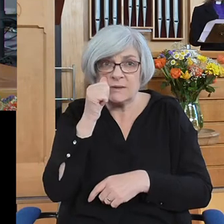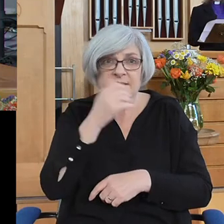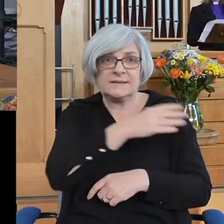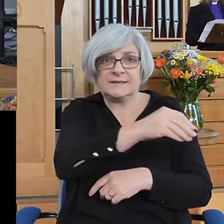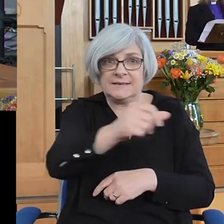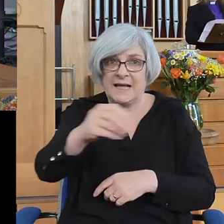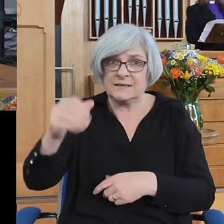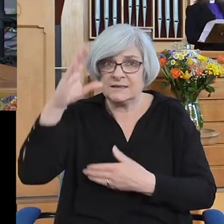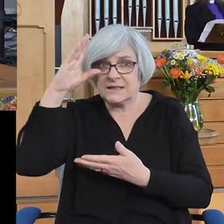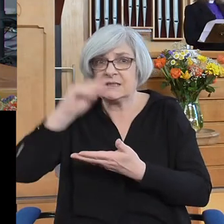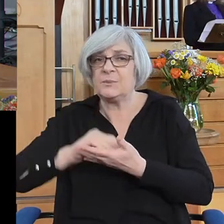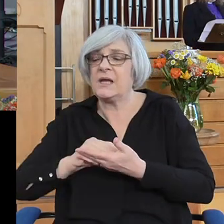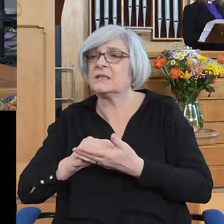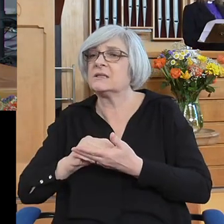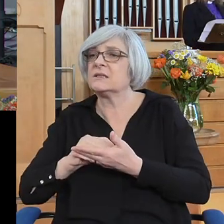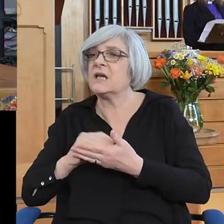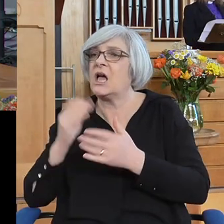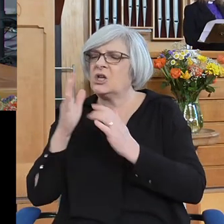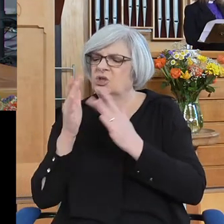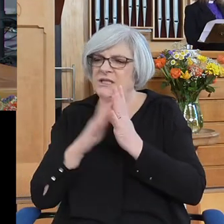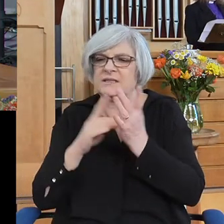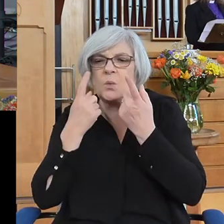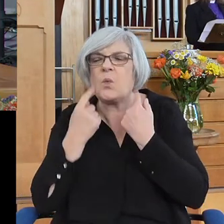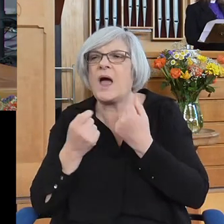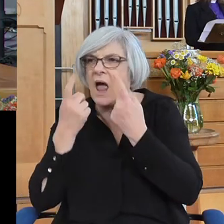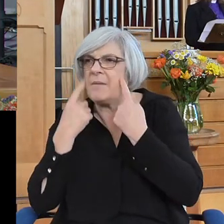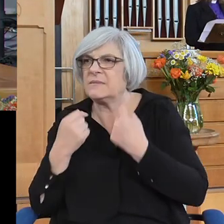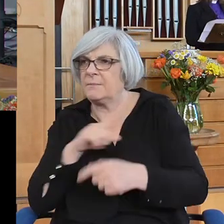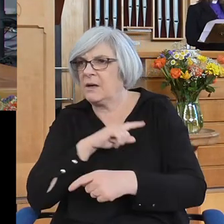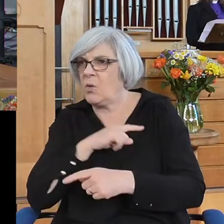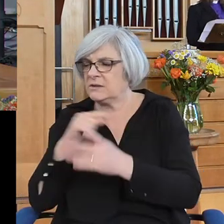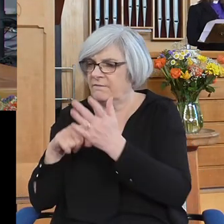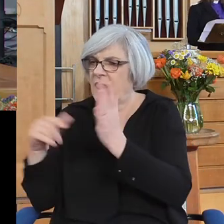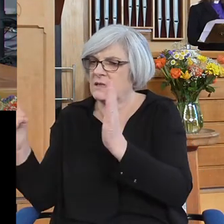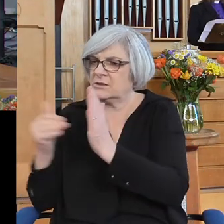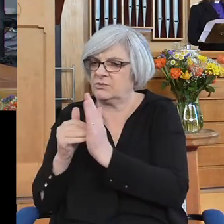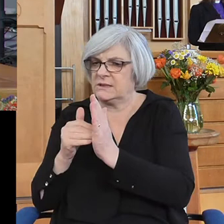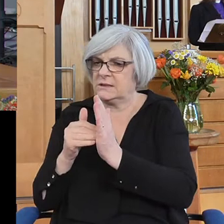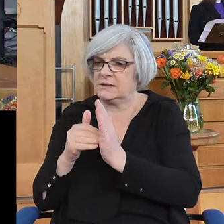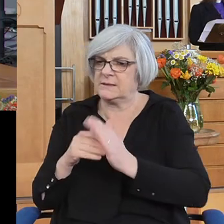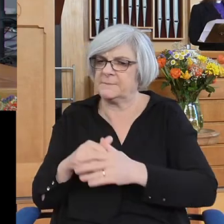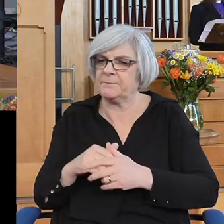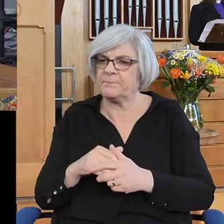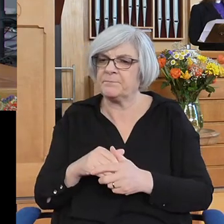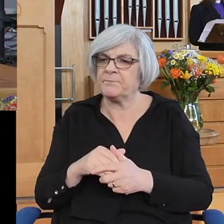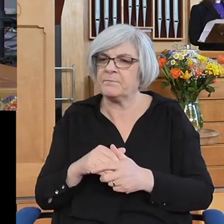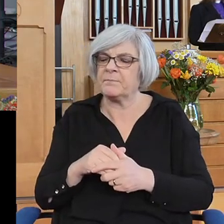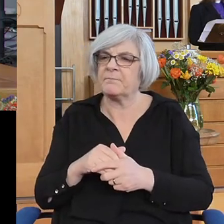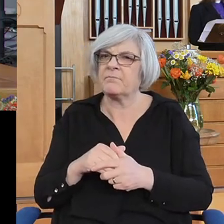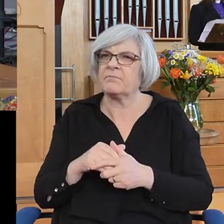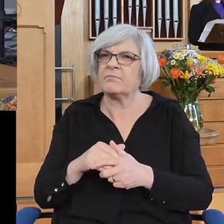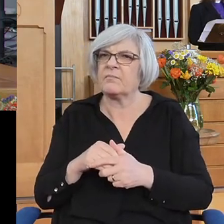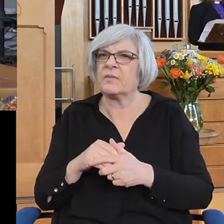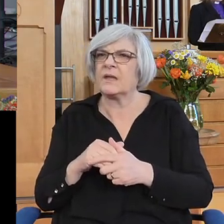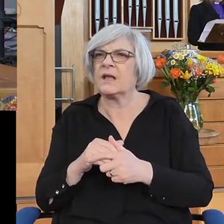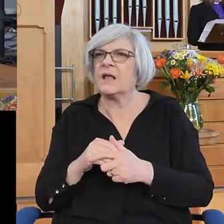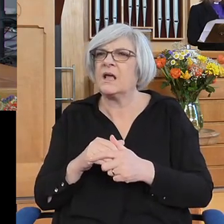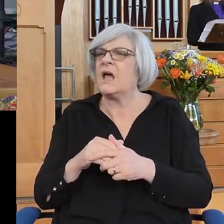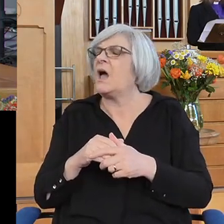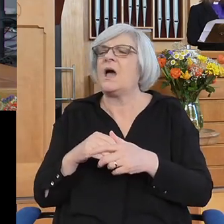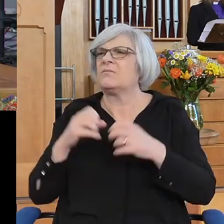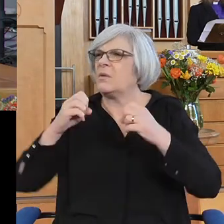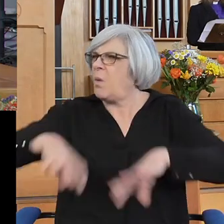experience. Jesus wept over Lazarus. It does not take loss